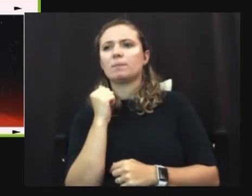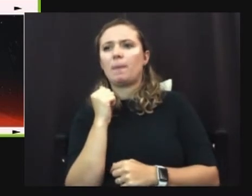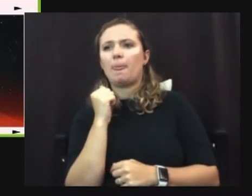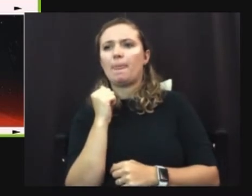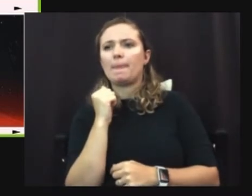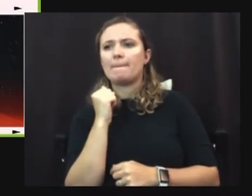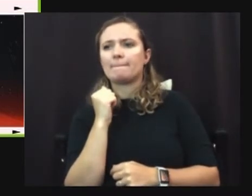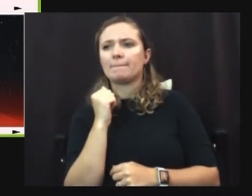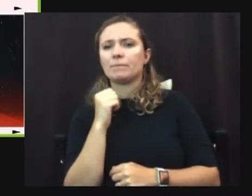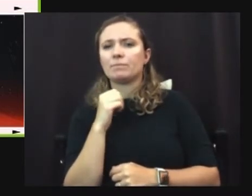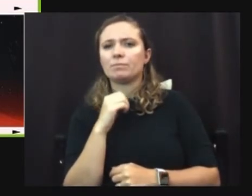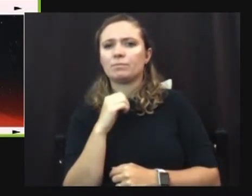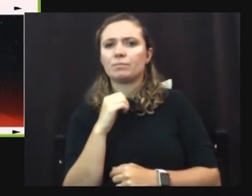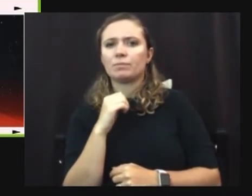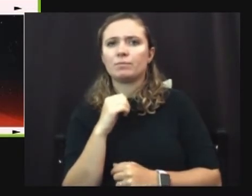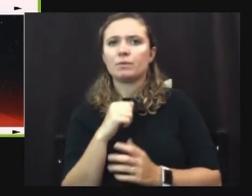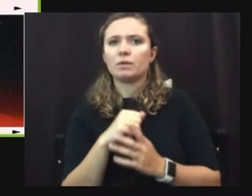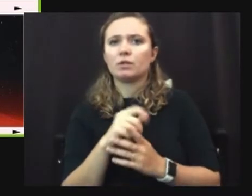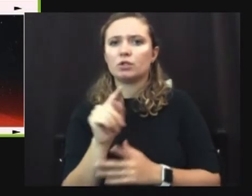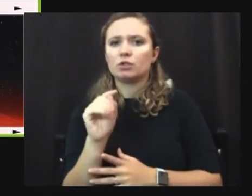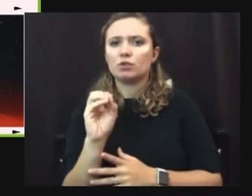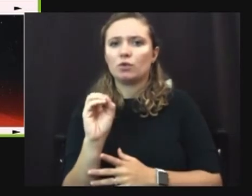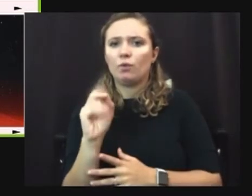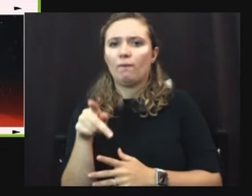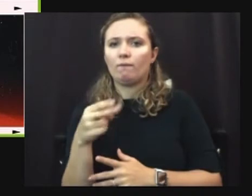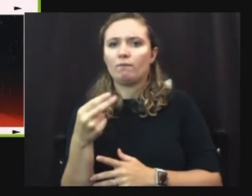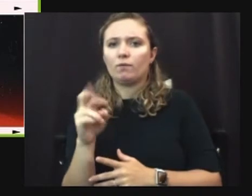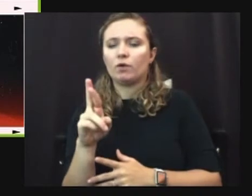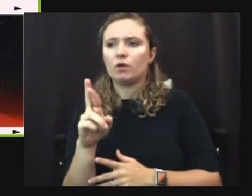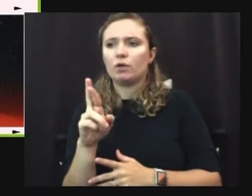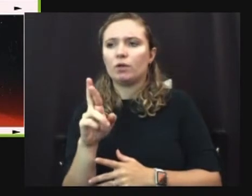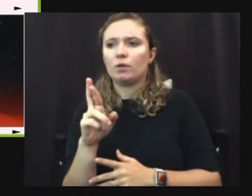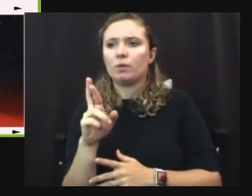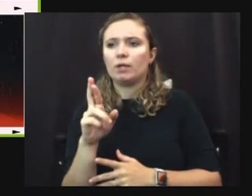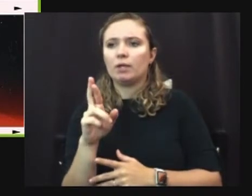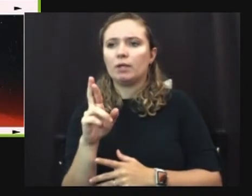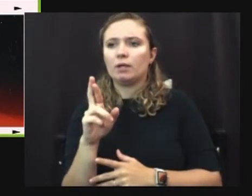I'll get Topher to give us a little time.